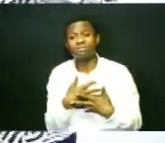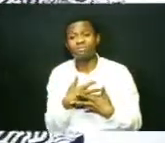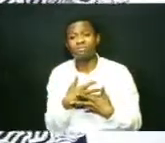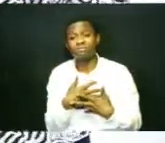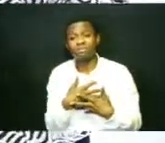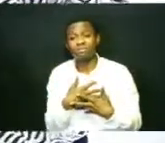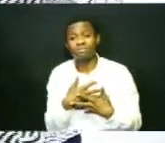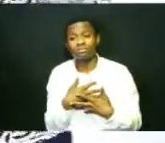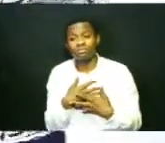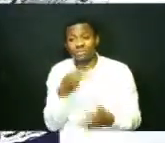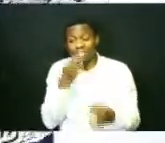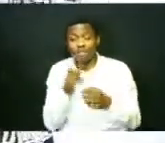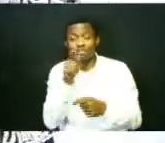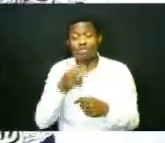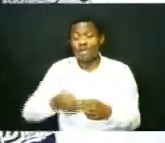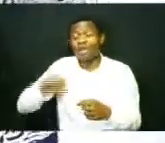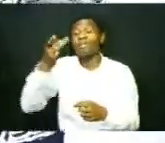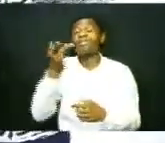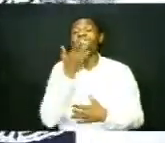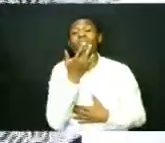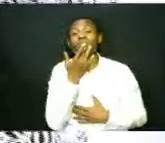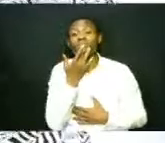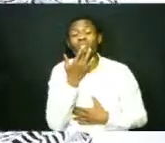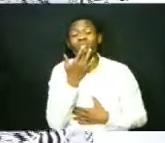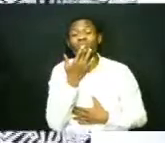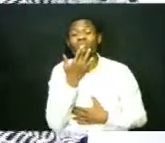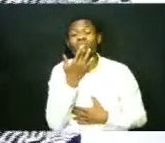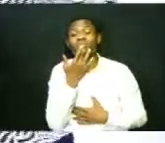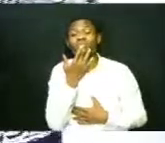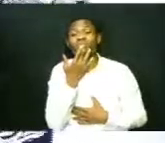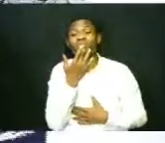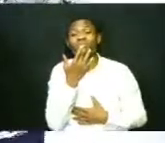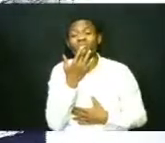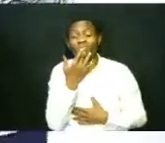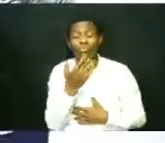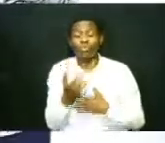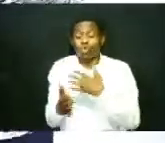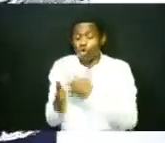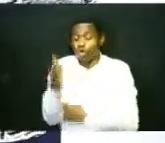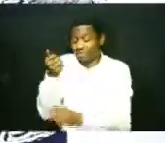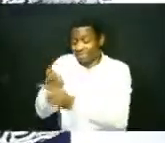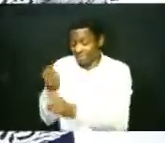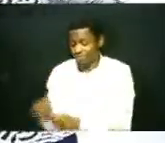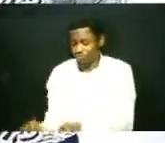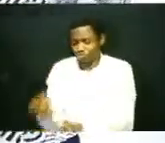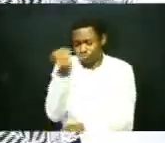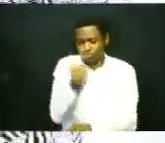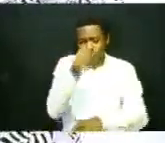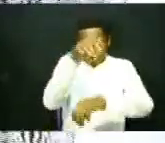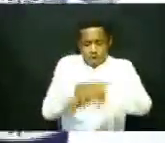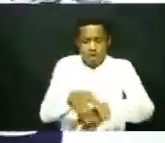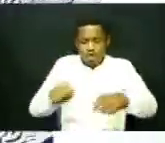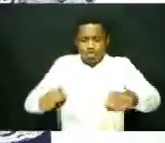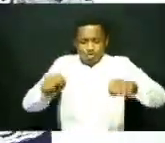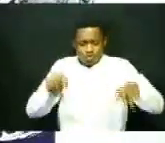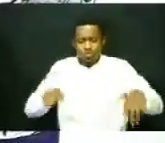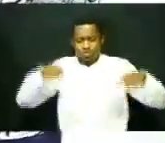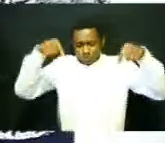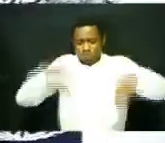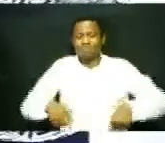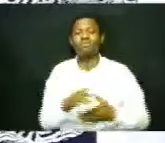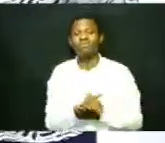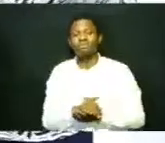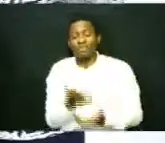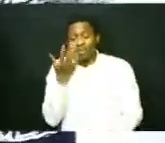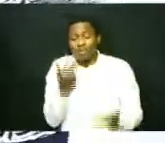If you are highly favored, He will enthrone you today. Amen. May